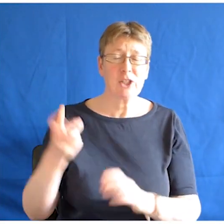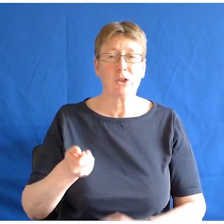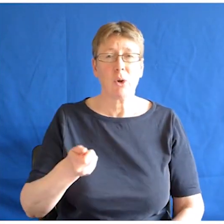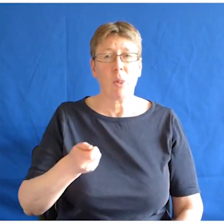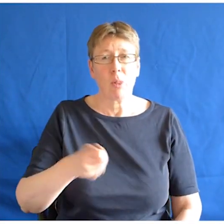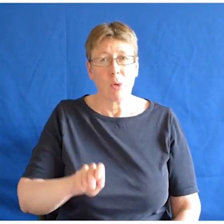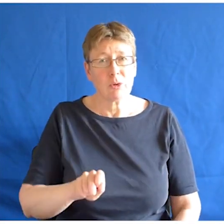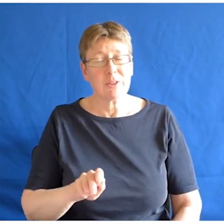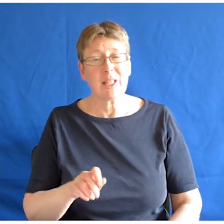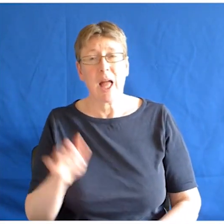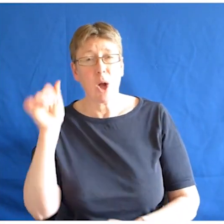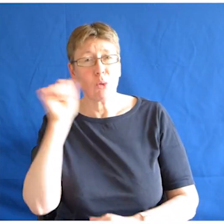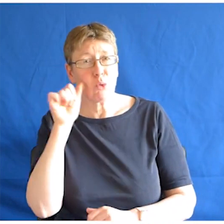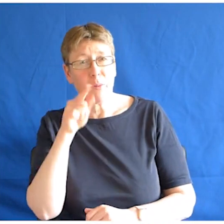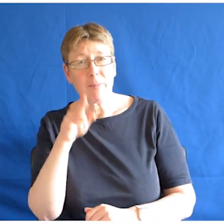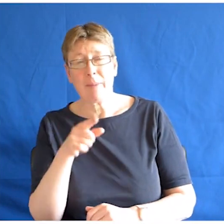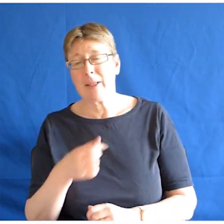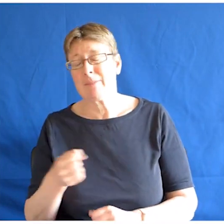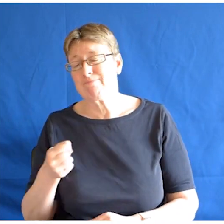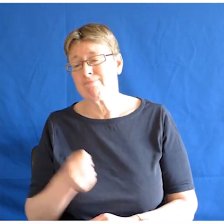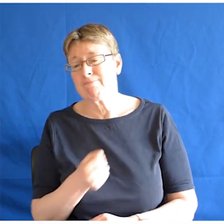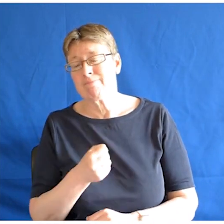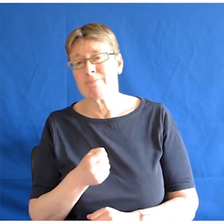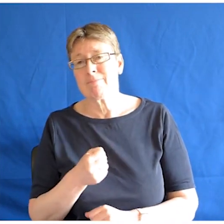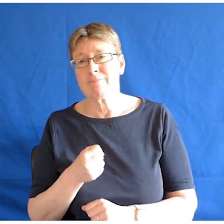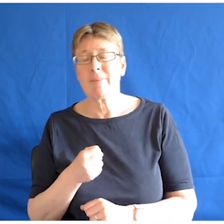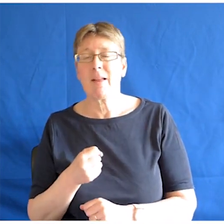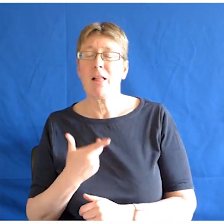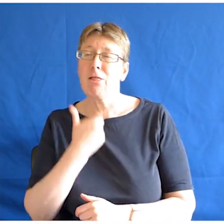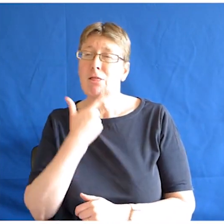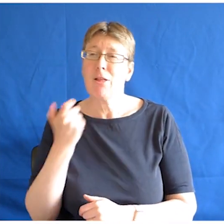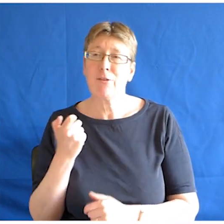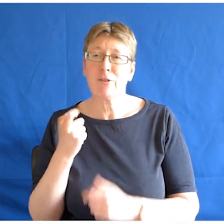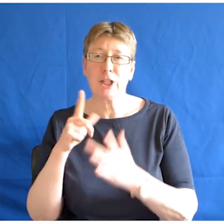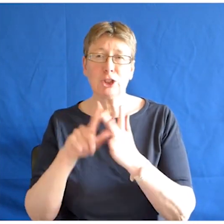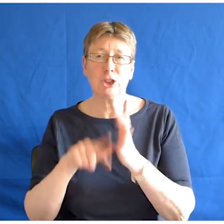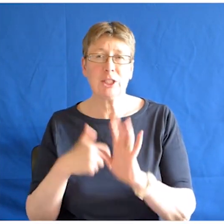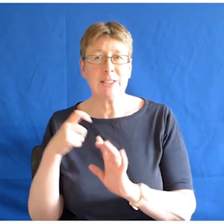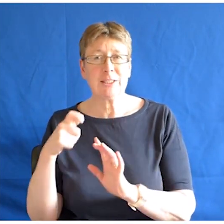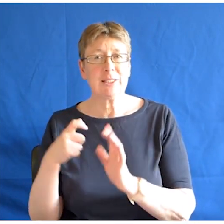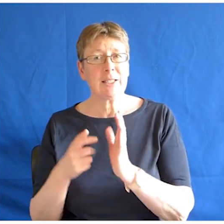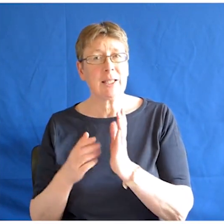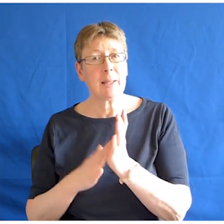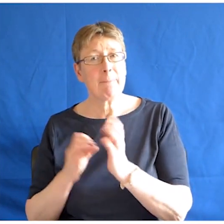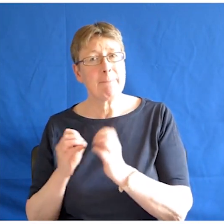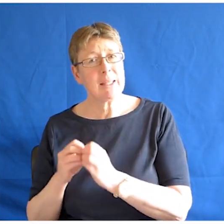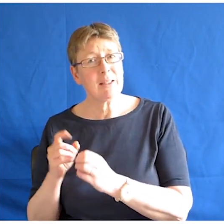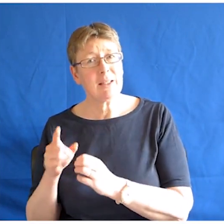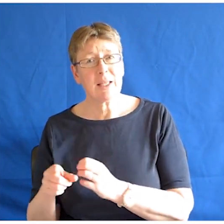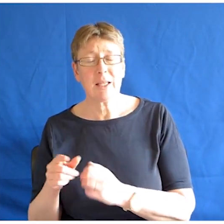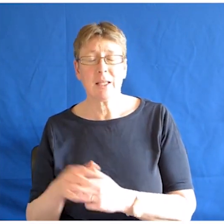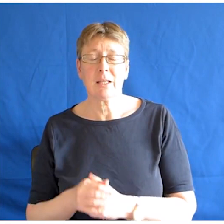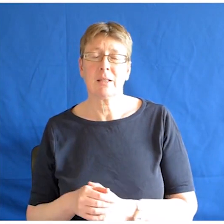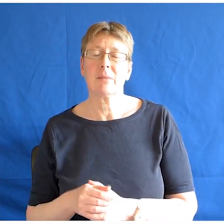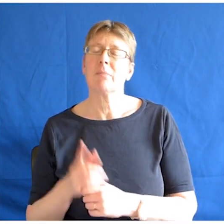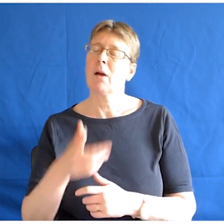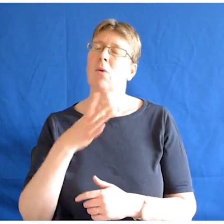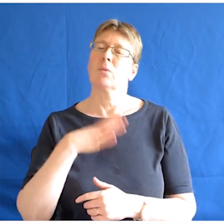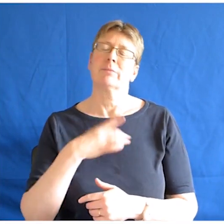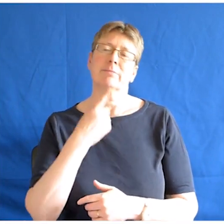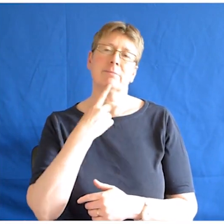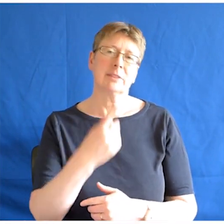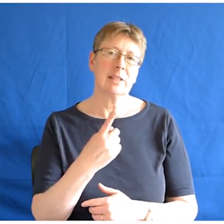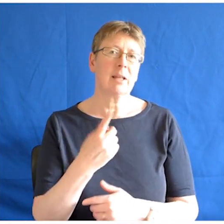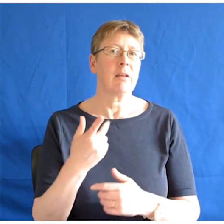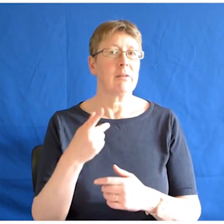missed beautiful JCMB, where you could sit side by side with your friends. But I just wanted to say to you